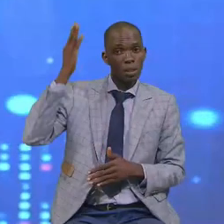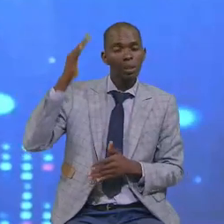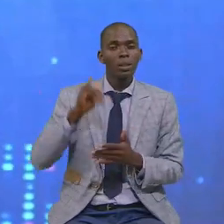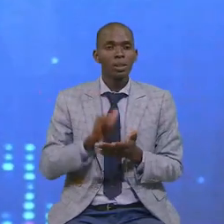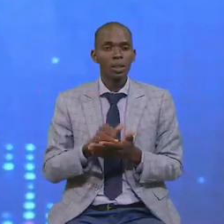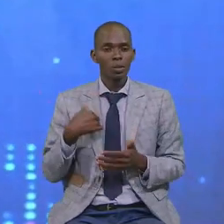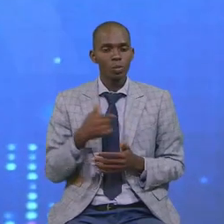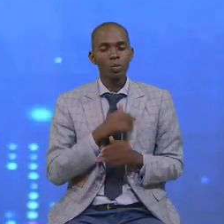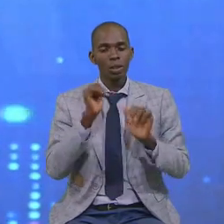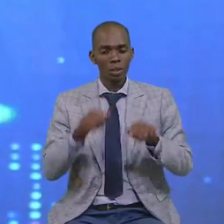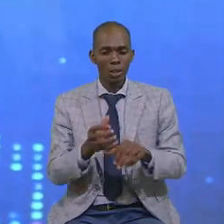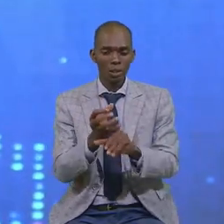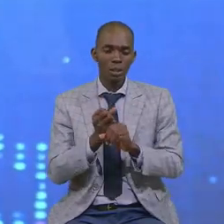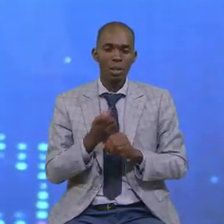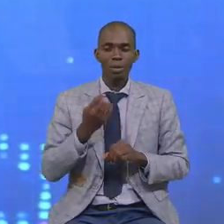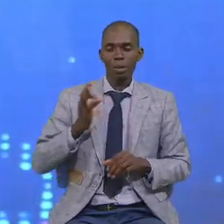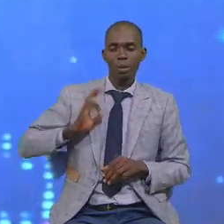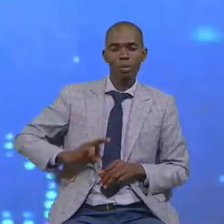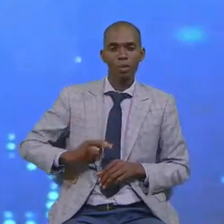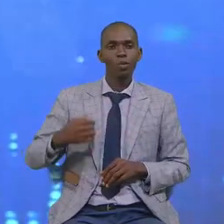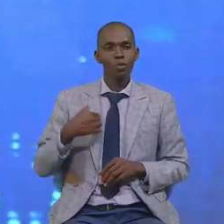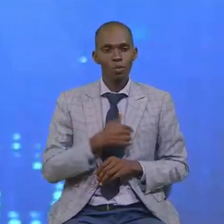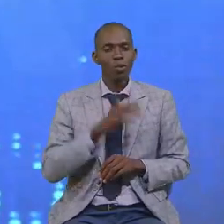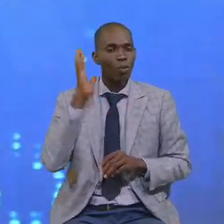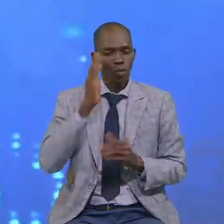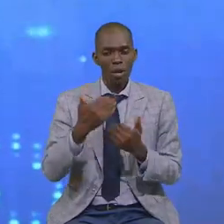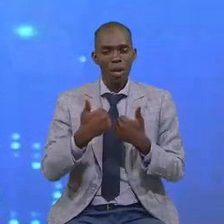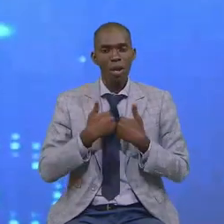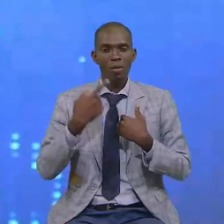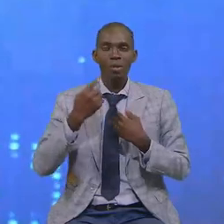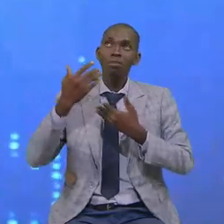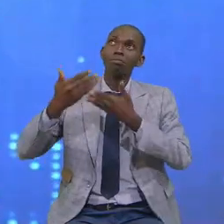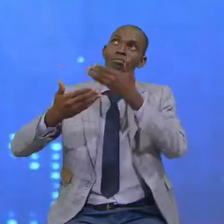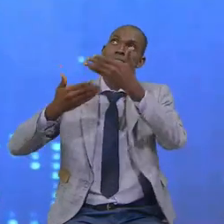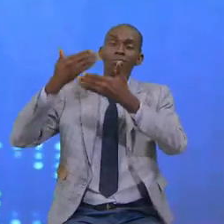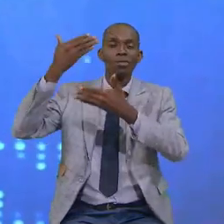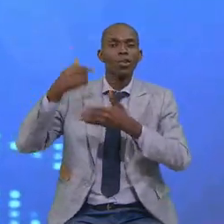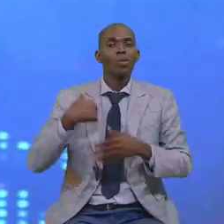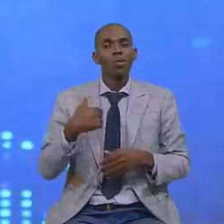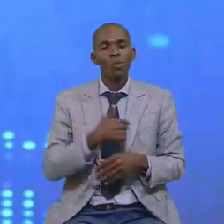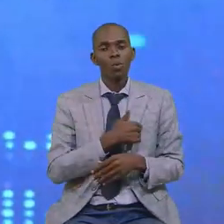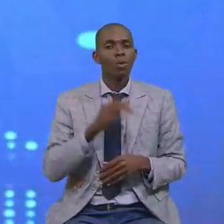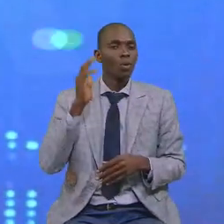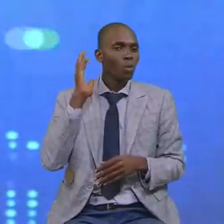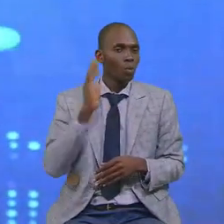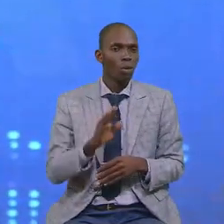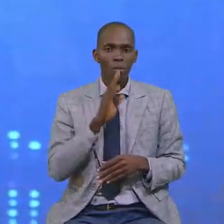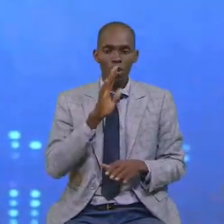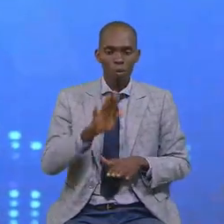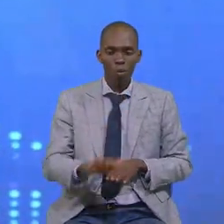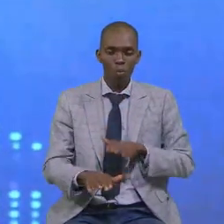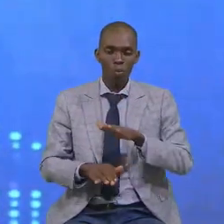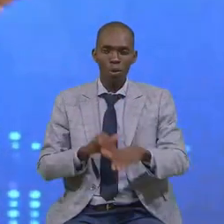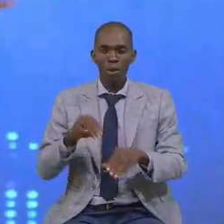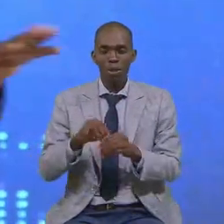the profit, we'll have the progress, and we're walking in that path